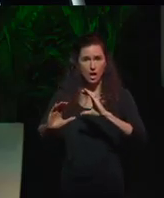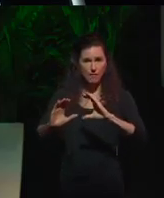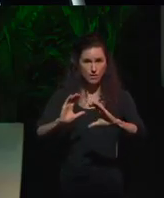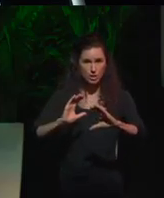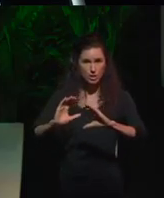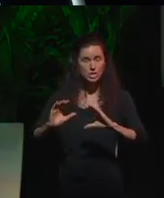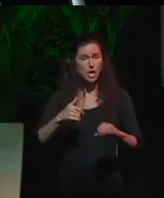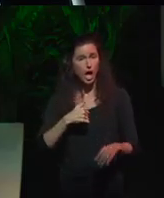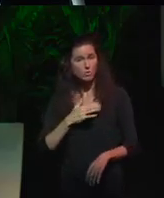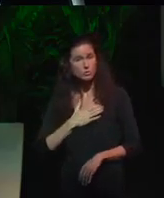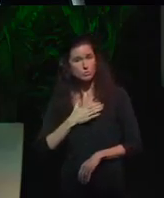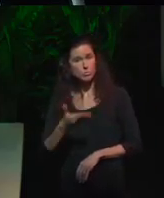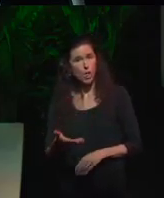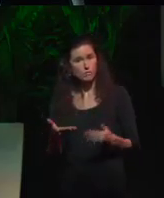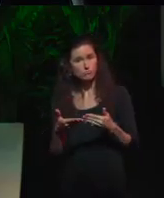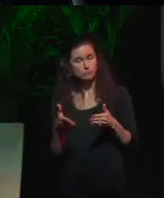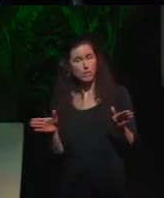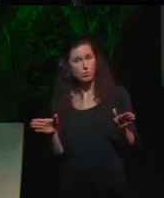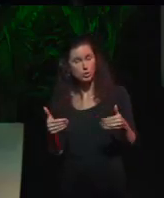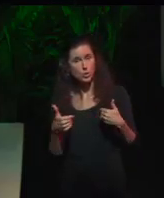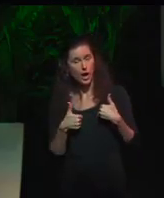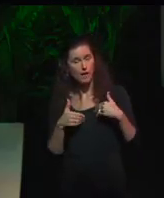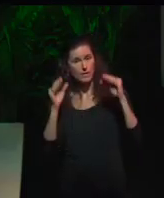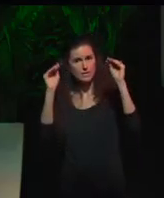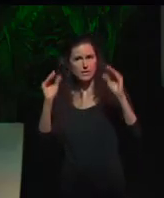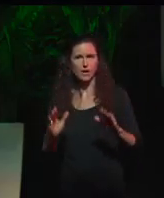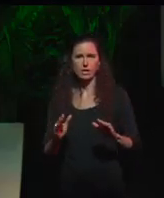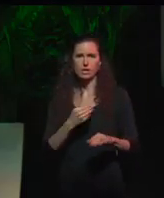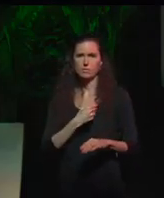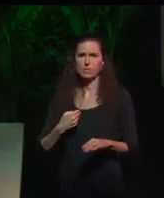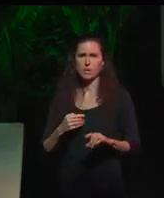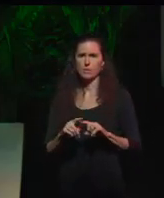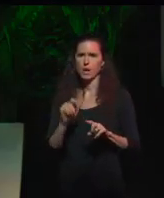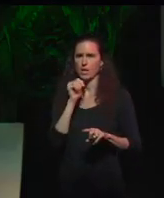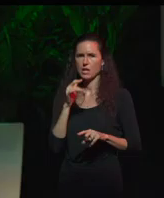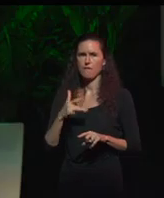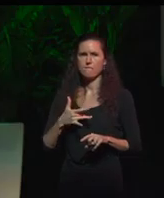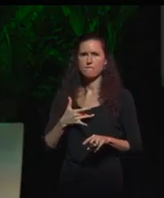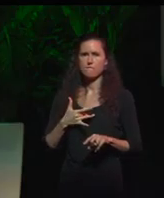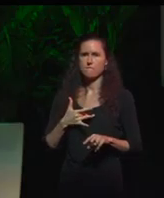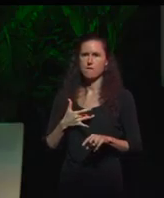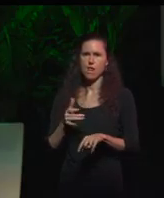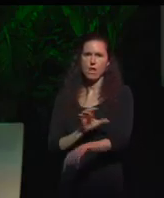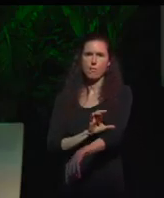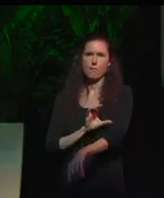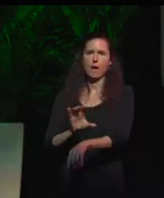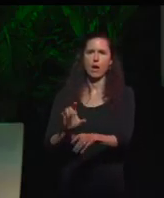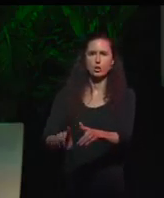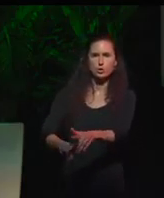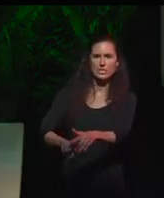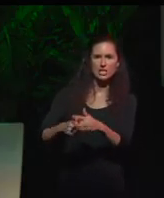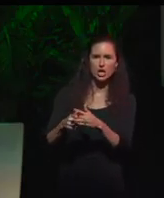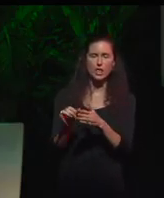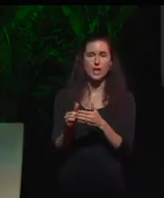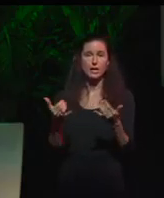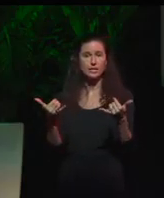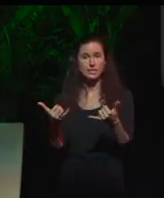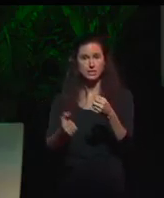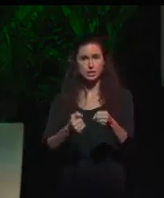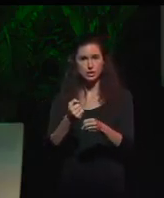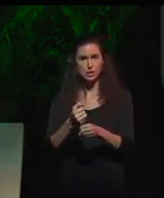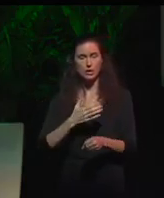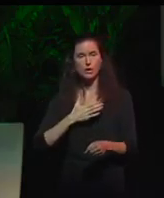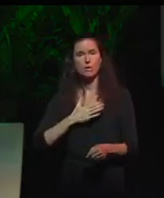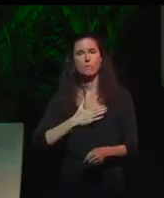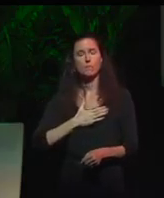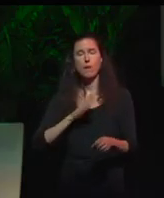certainly open to having as a faculty member, but I did not feel empowered to initiate it. This year, my